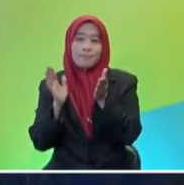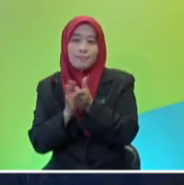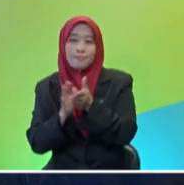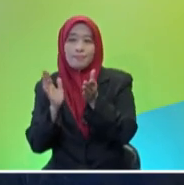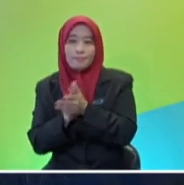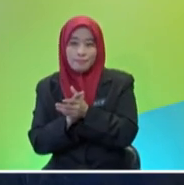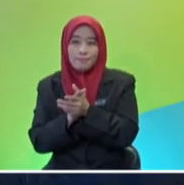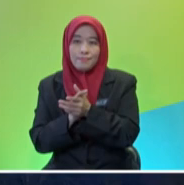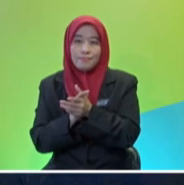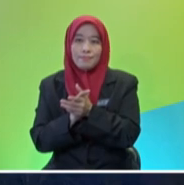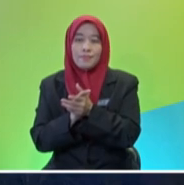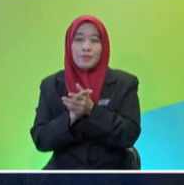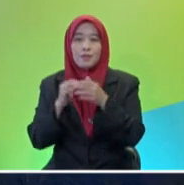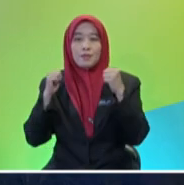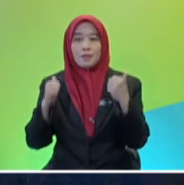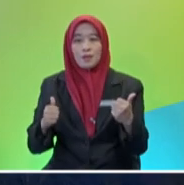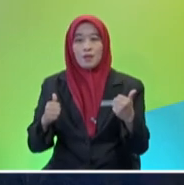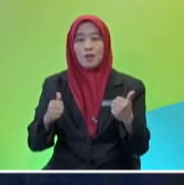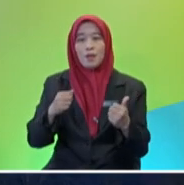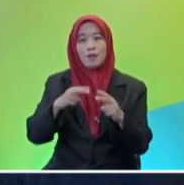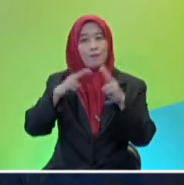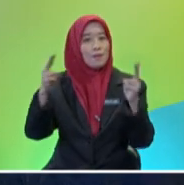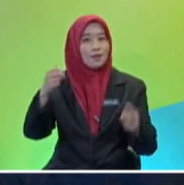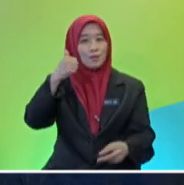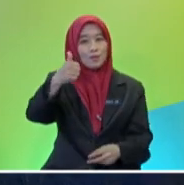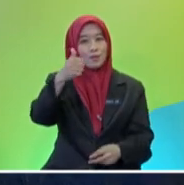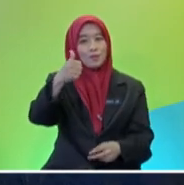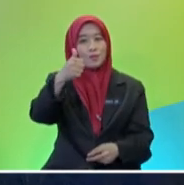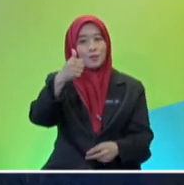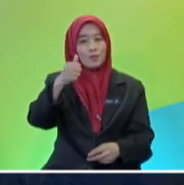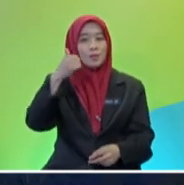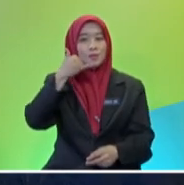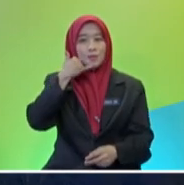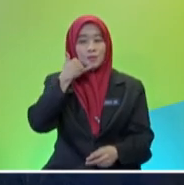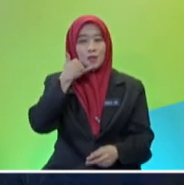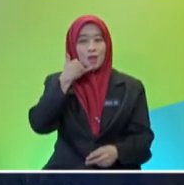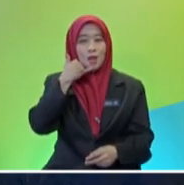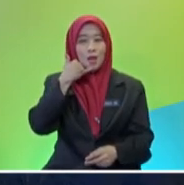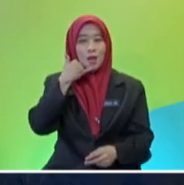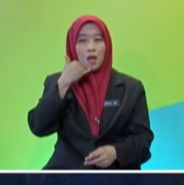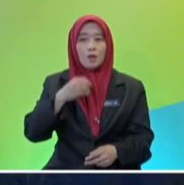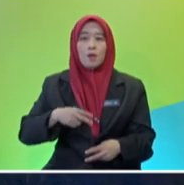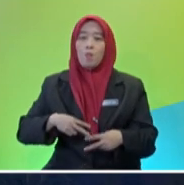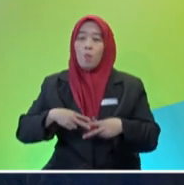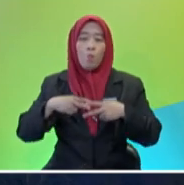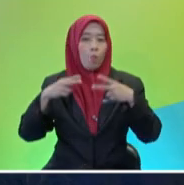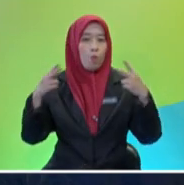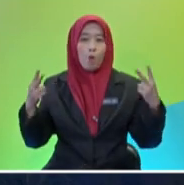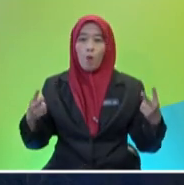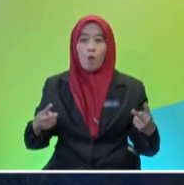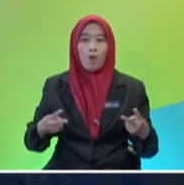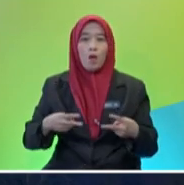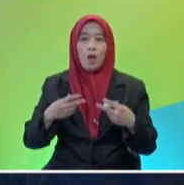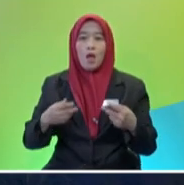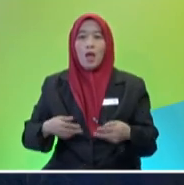hands. Okay, very good, Shafika. All right, now I feel more happy after singing that song. And I'm pretty